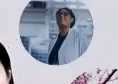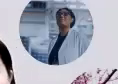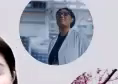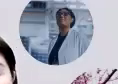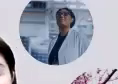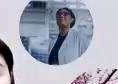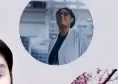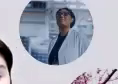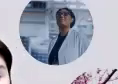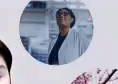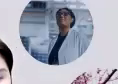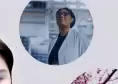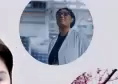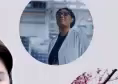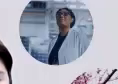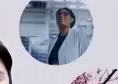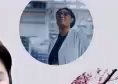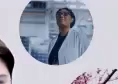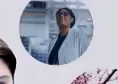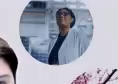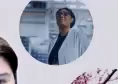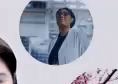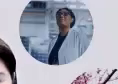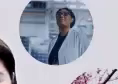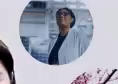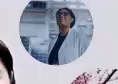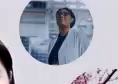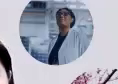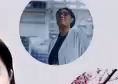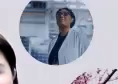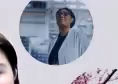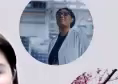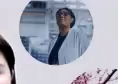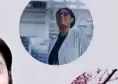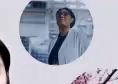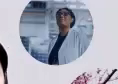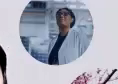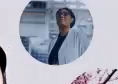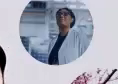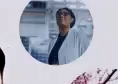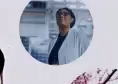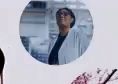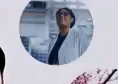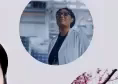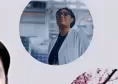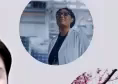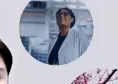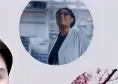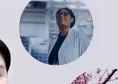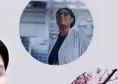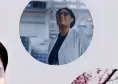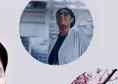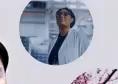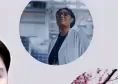awardees, and who is facilitating our webinar today. And with that, I'm happy to turn things over to Nina de las Alas